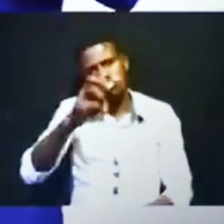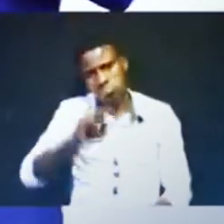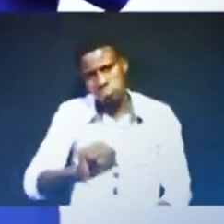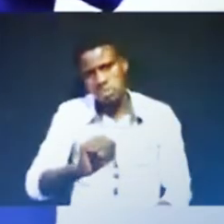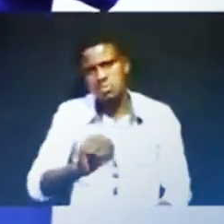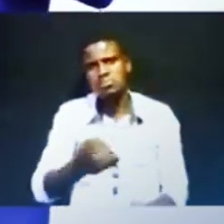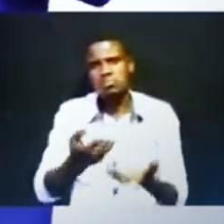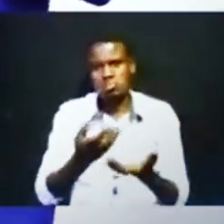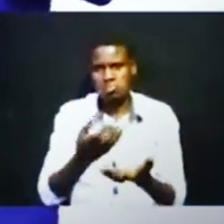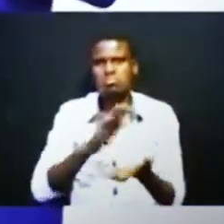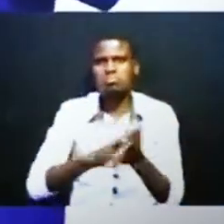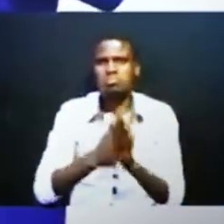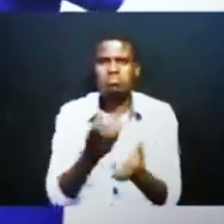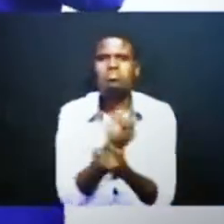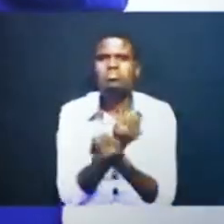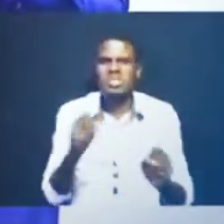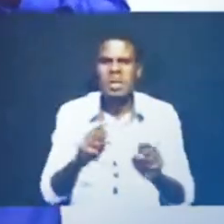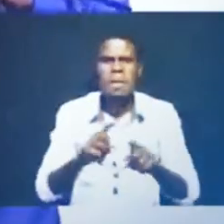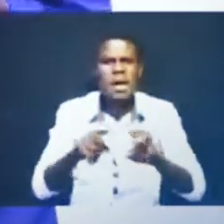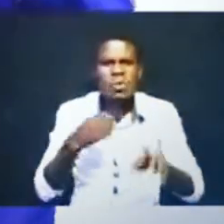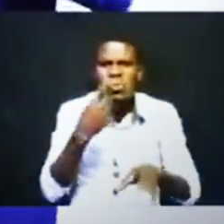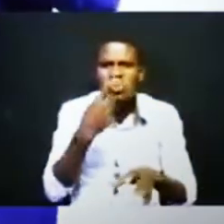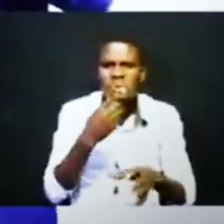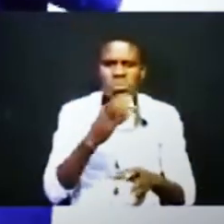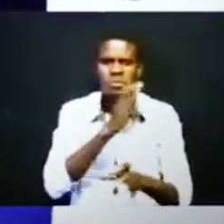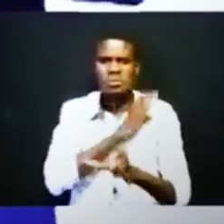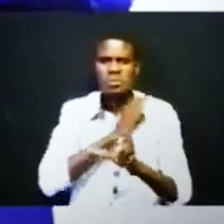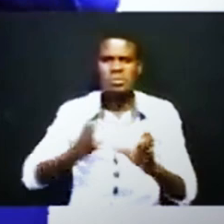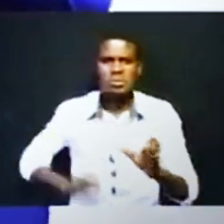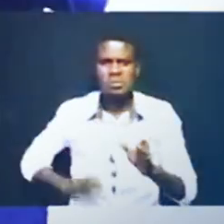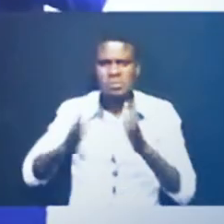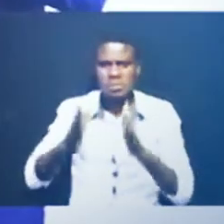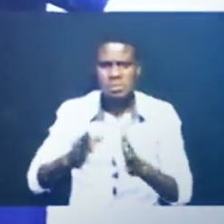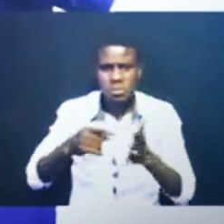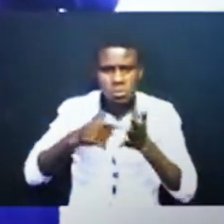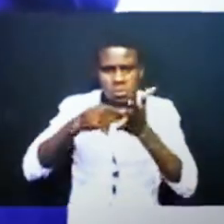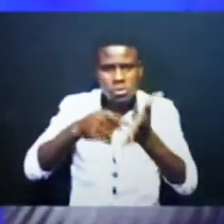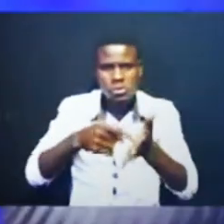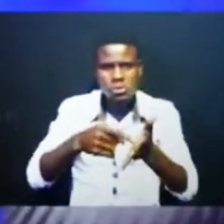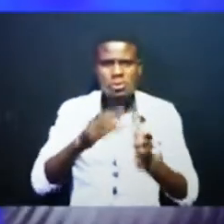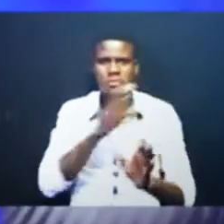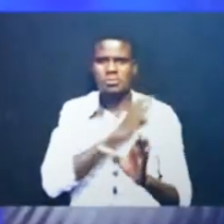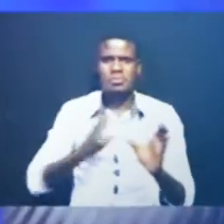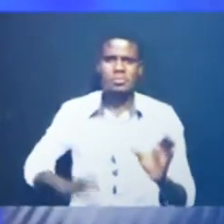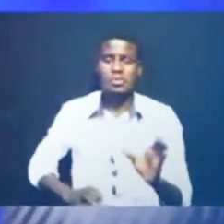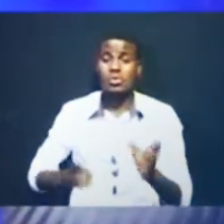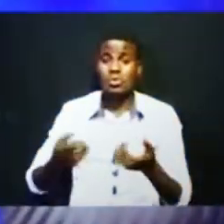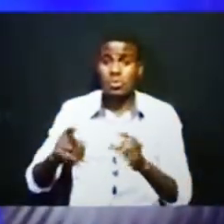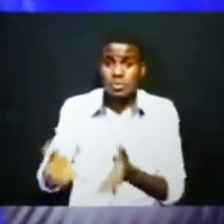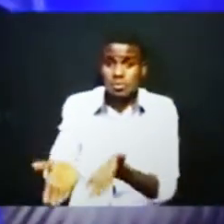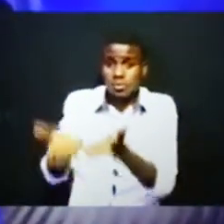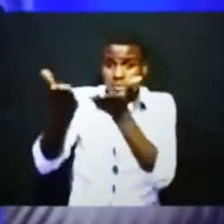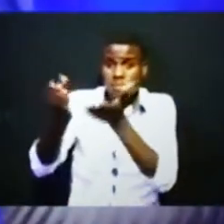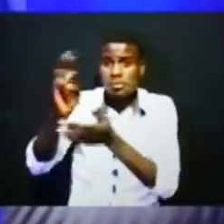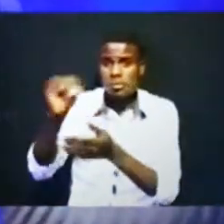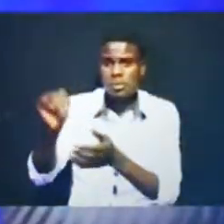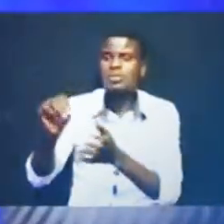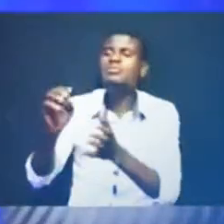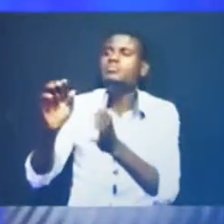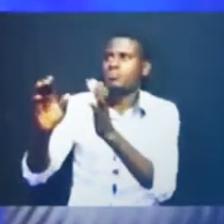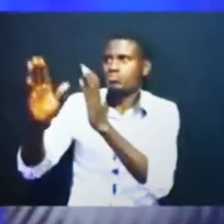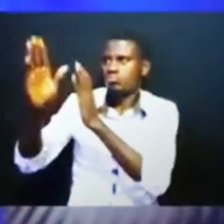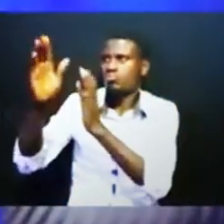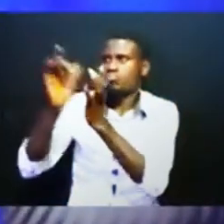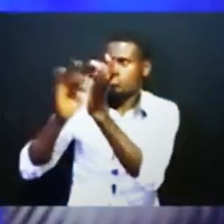is the Christian to exhibit Christ? Why do obey you, Christ, to a di and any subain at your church? When we lift him up, man so say, draw all